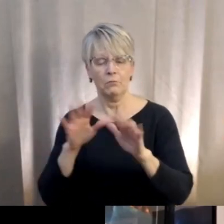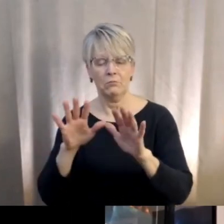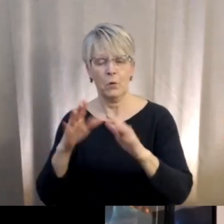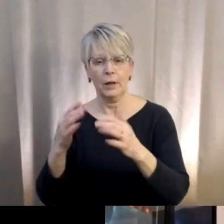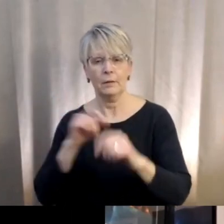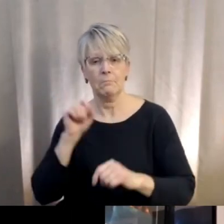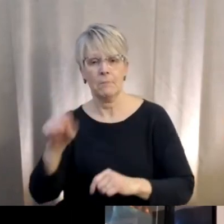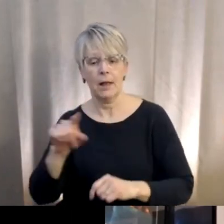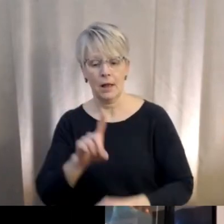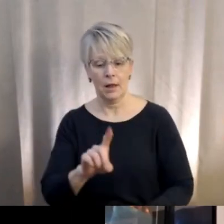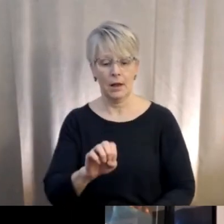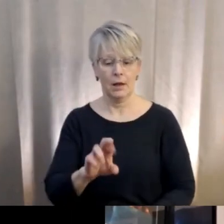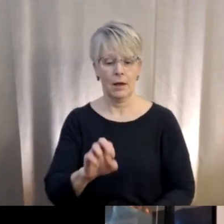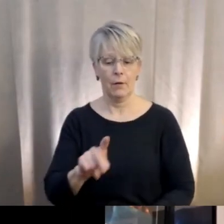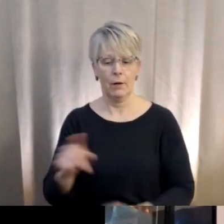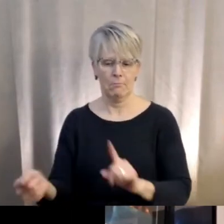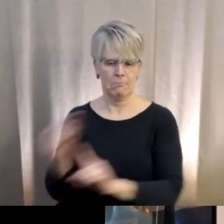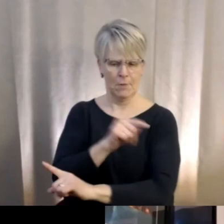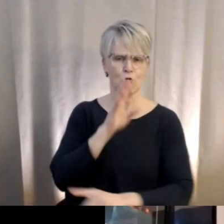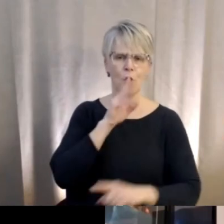to the workplace environment. So